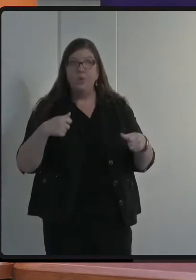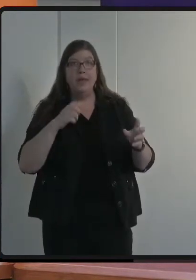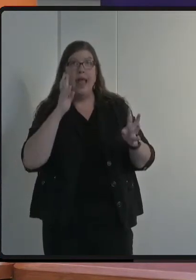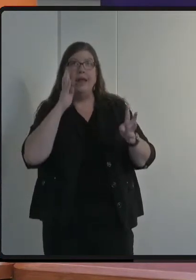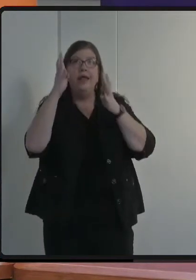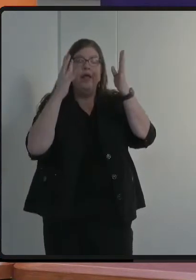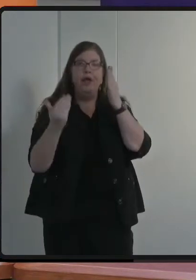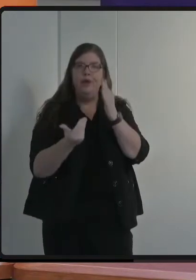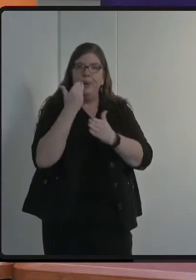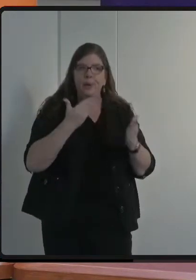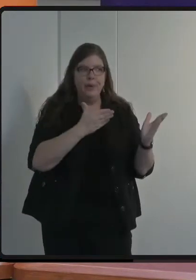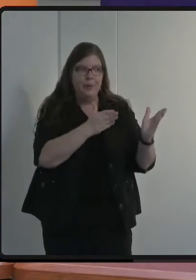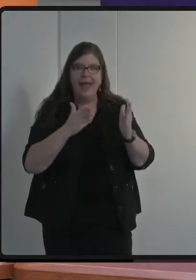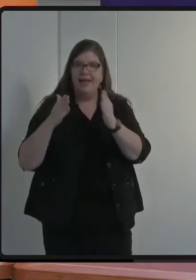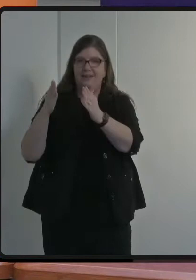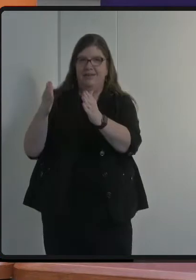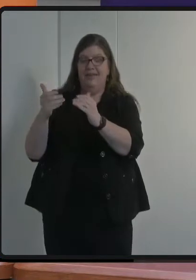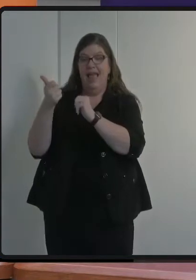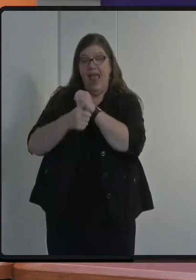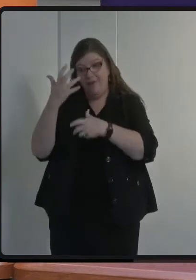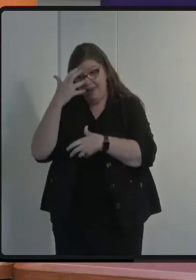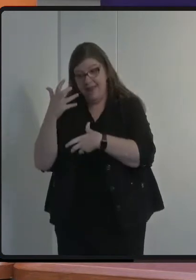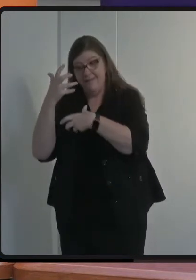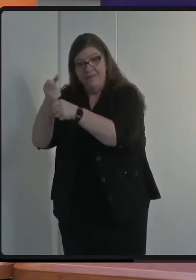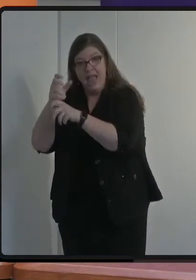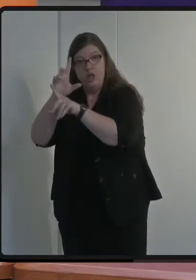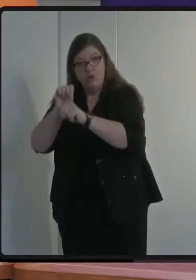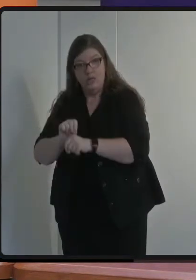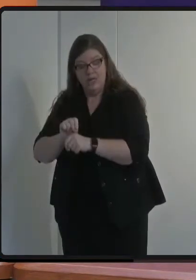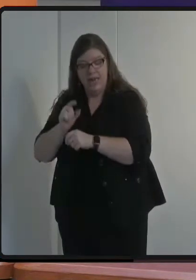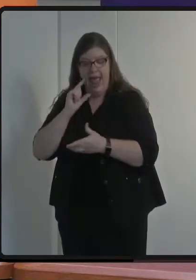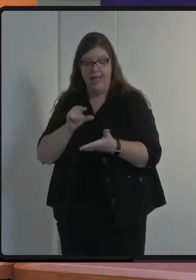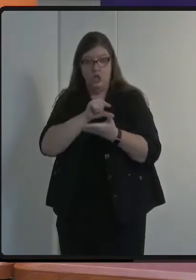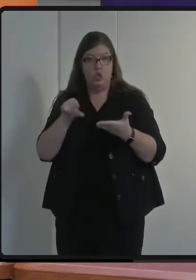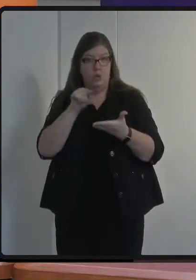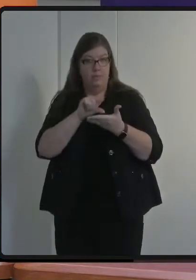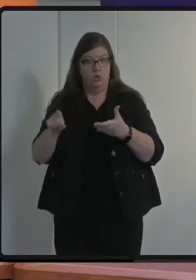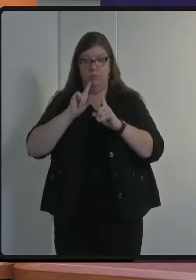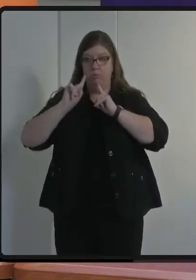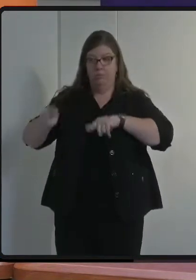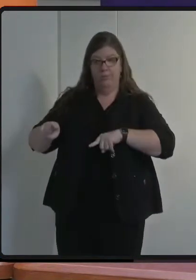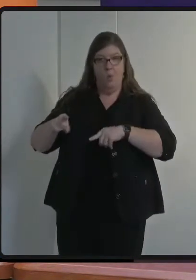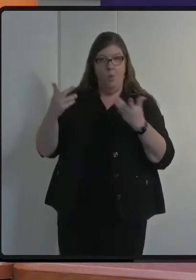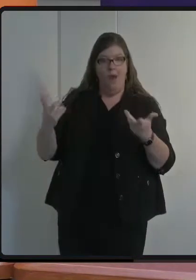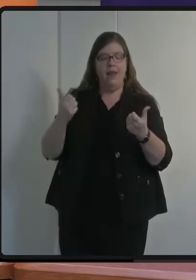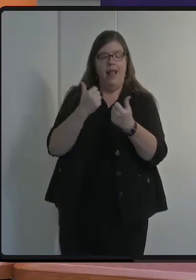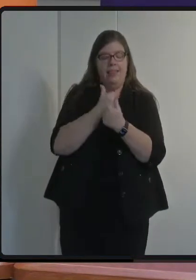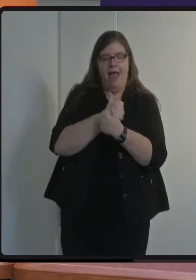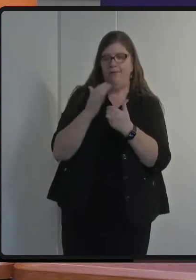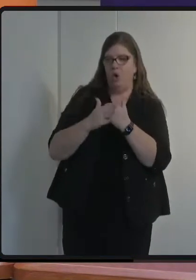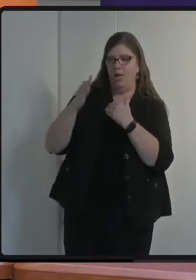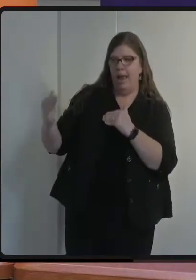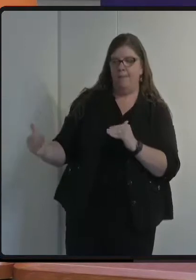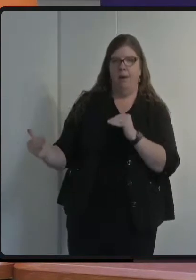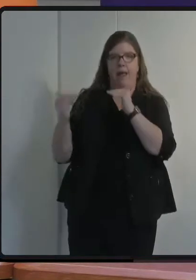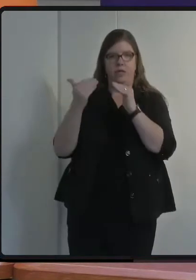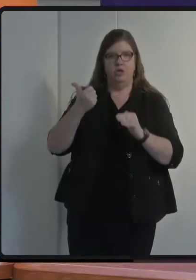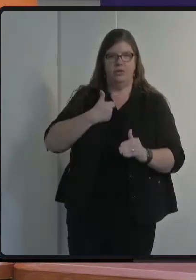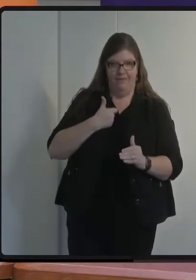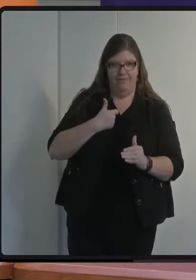ways, and every faith tradition has a scriptural direction to love thy neighbor as